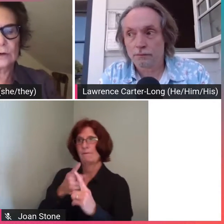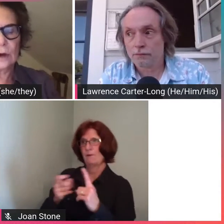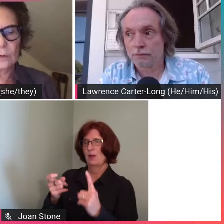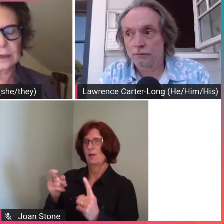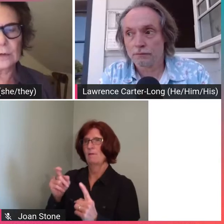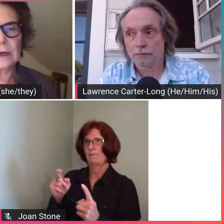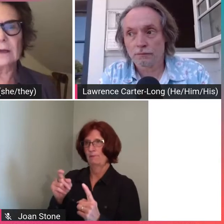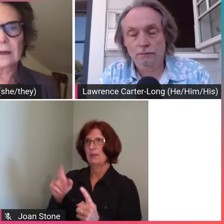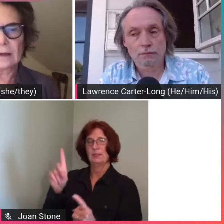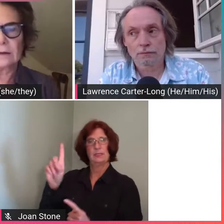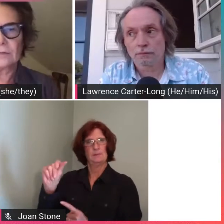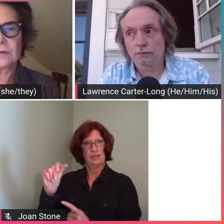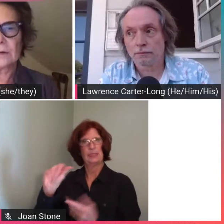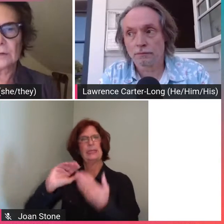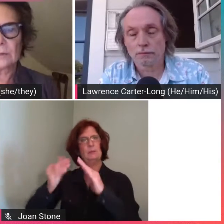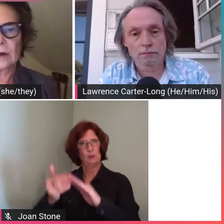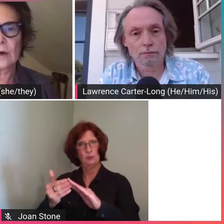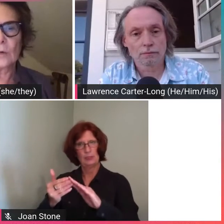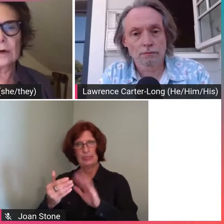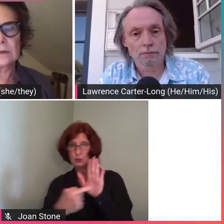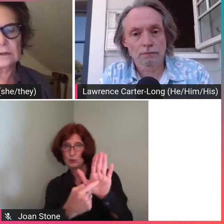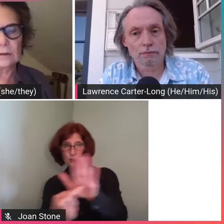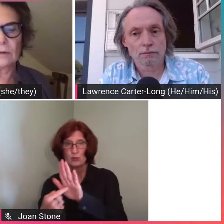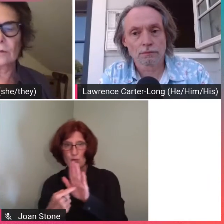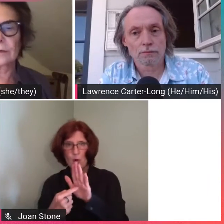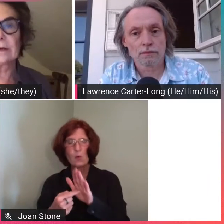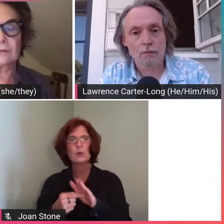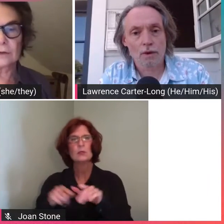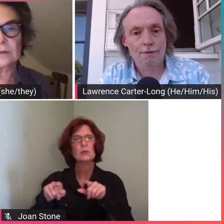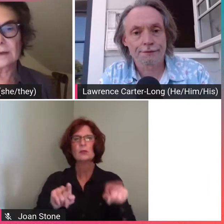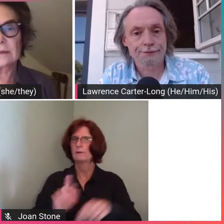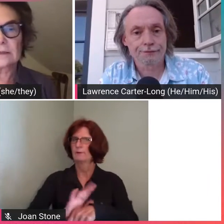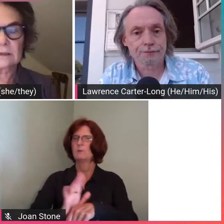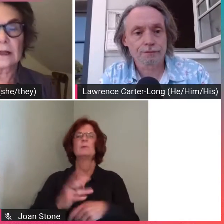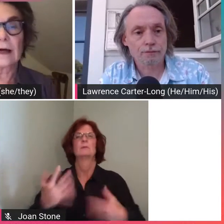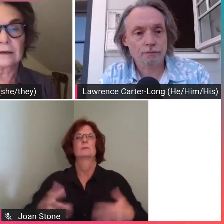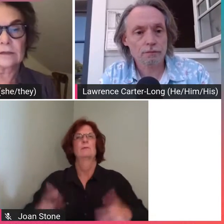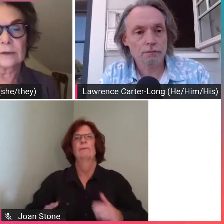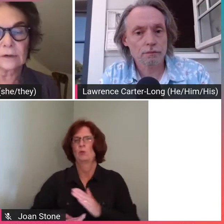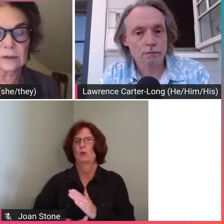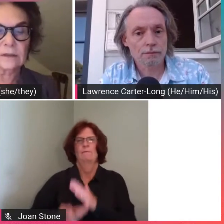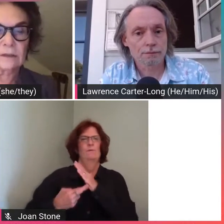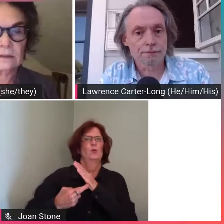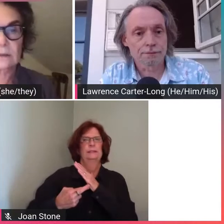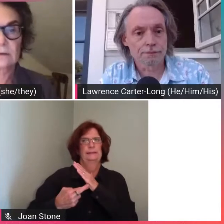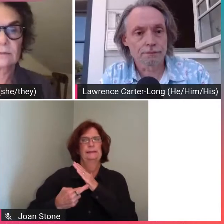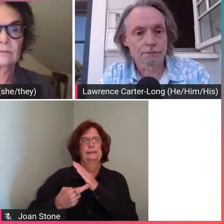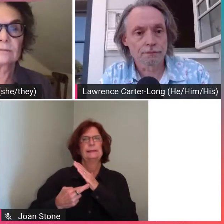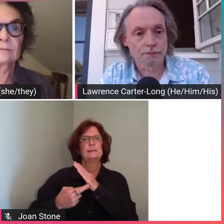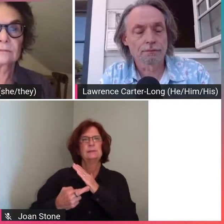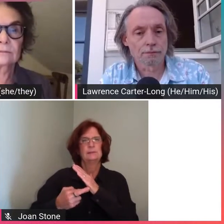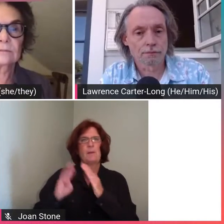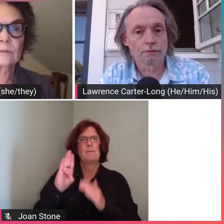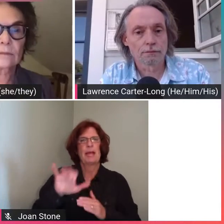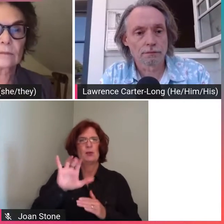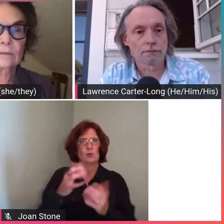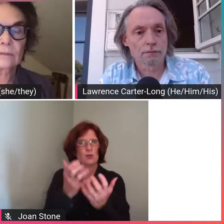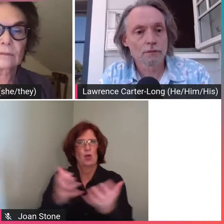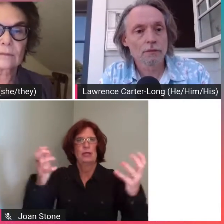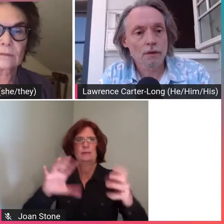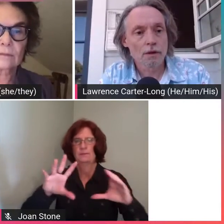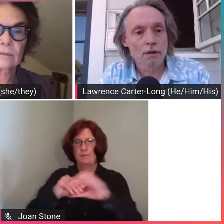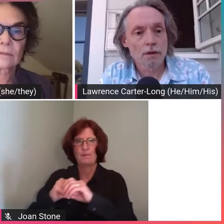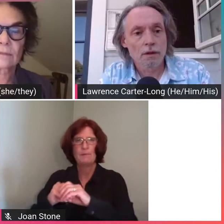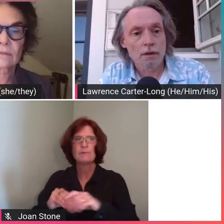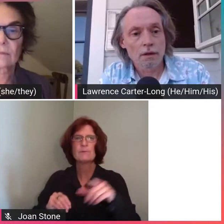wanting to recreate that in the film was reinforced by these salon experiences. And Lawrence, you